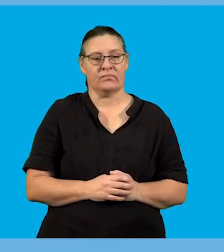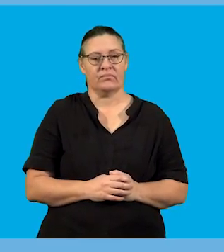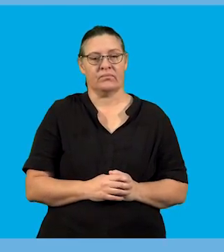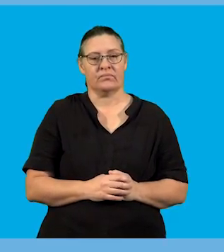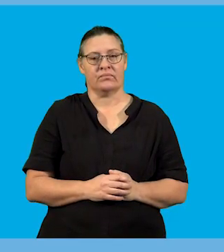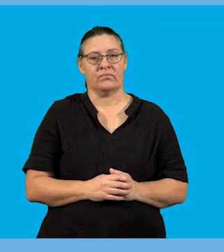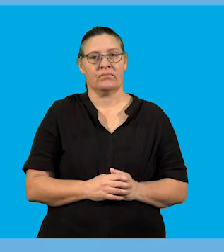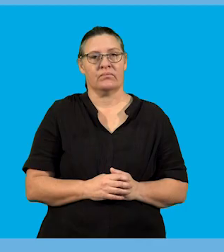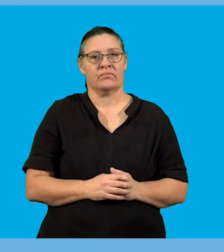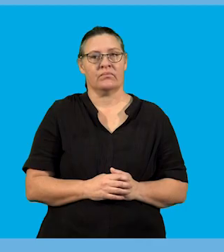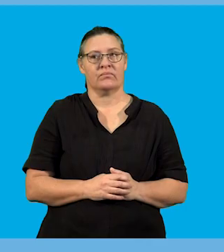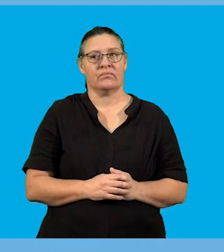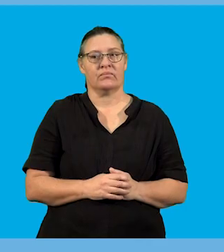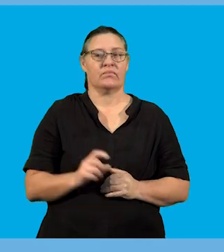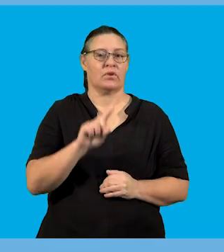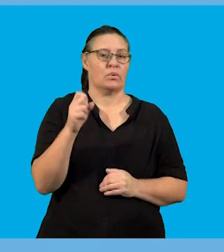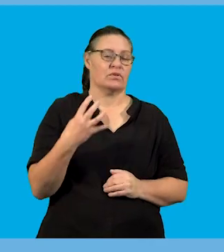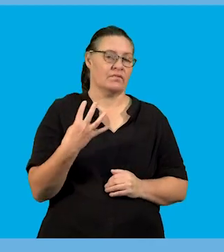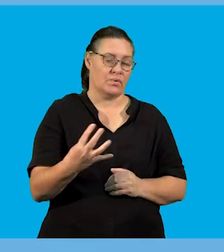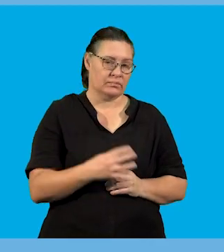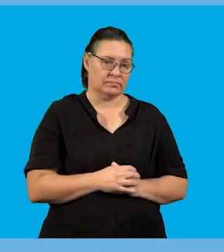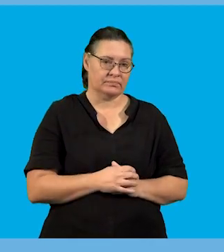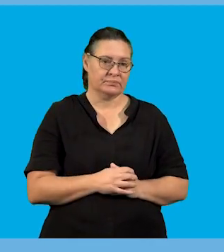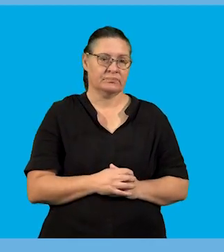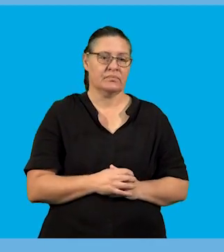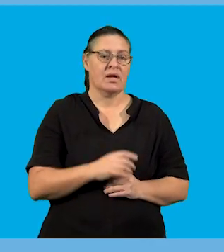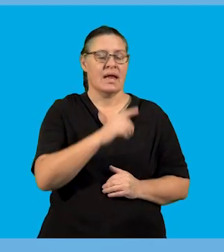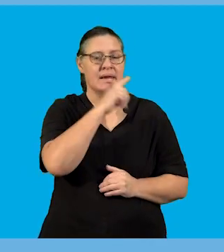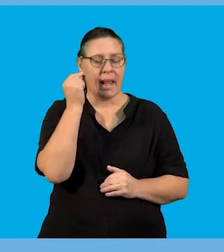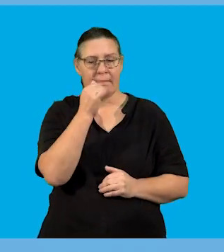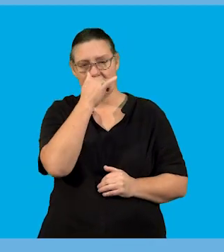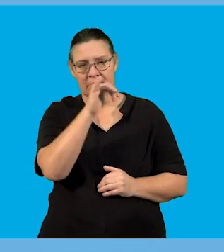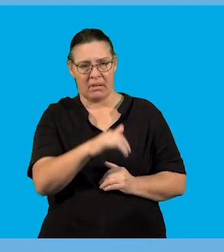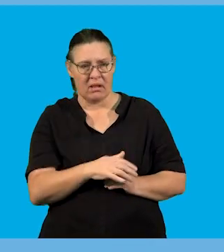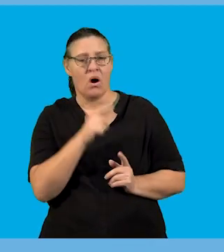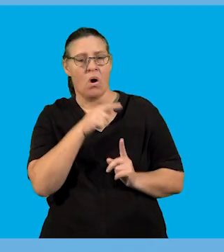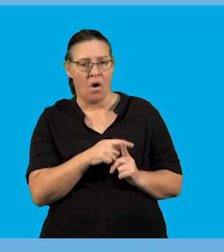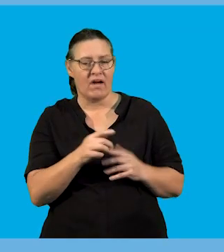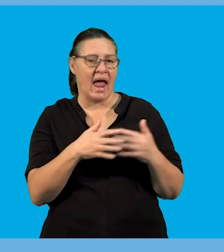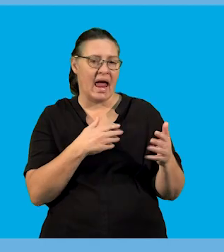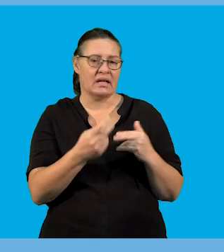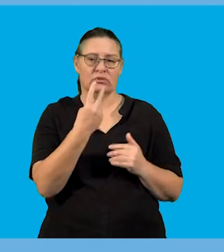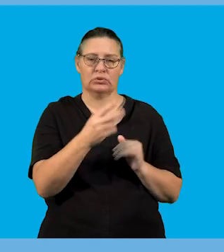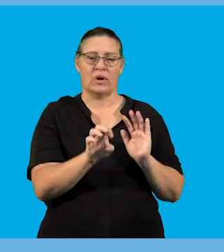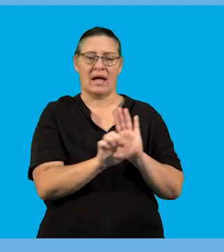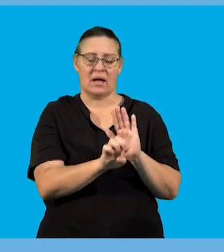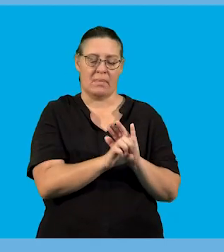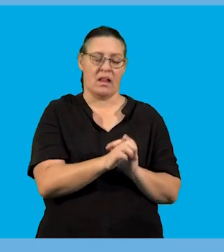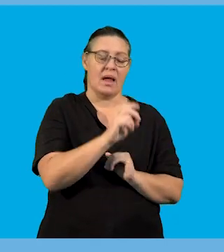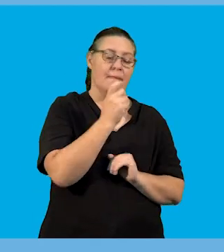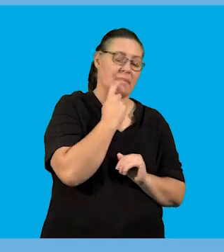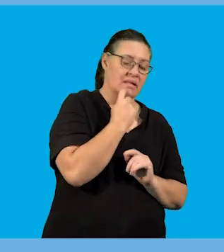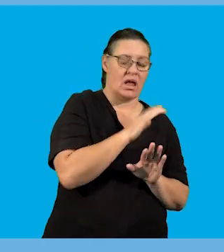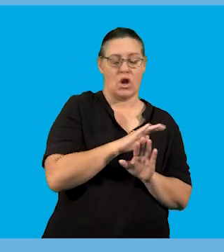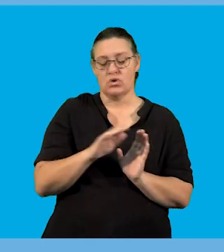Now, question 4, give the name and symbol of any two examples of metals and nonmetals